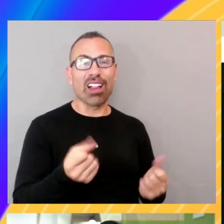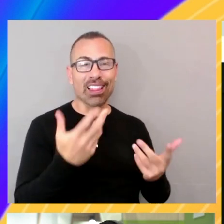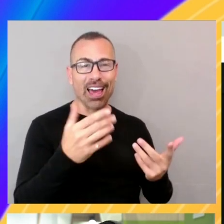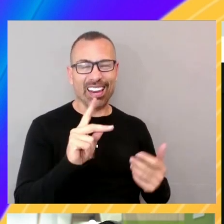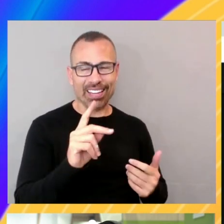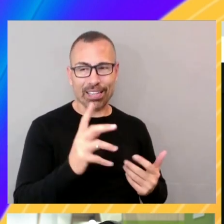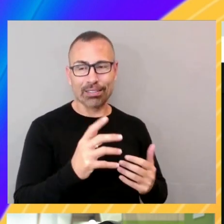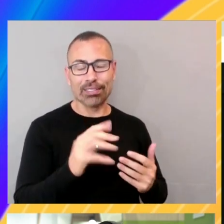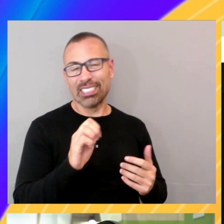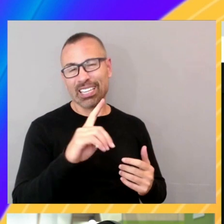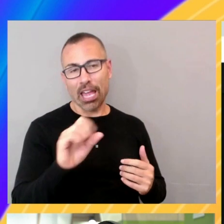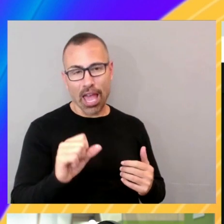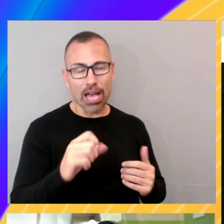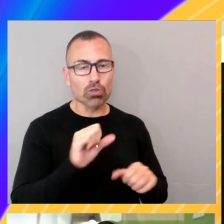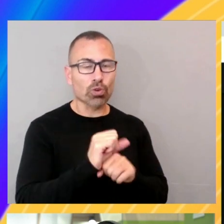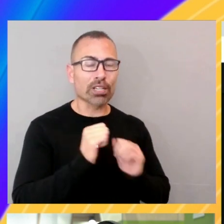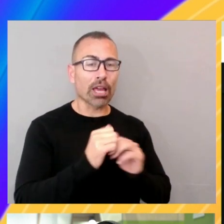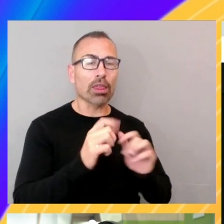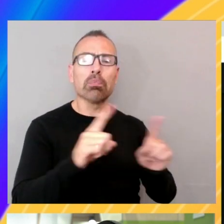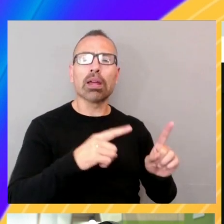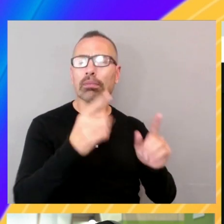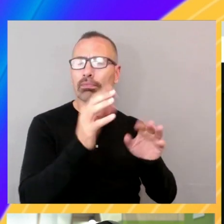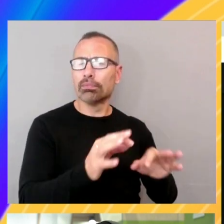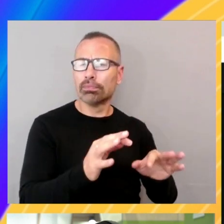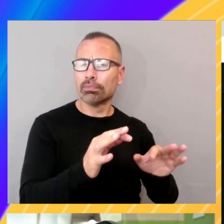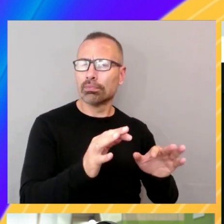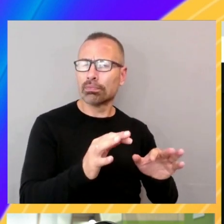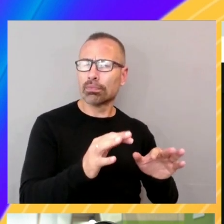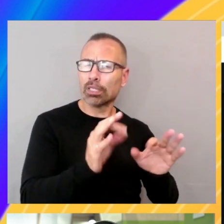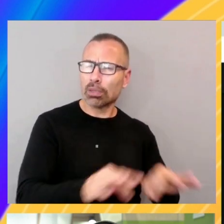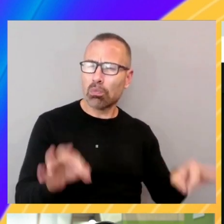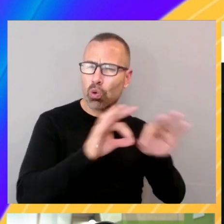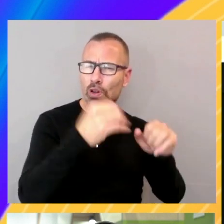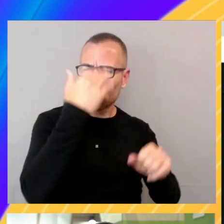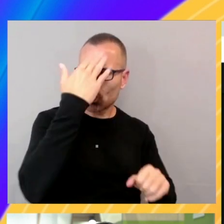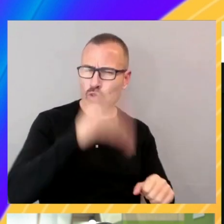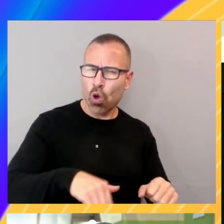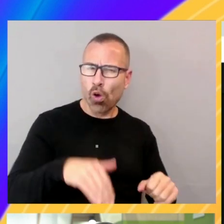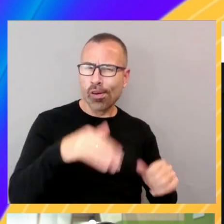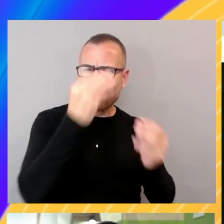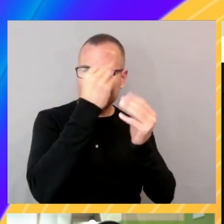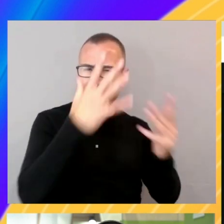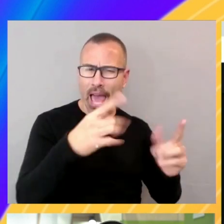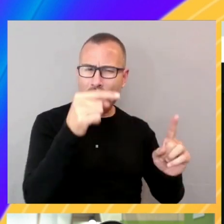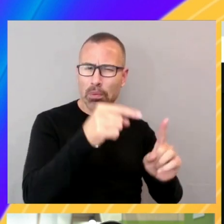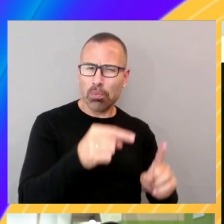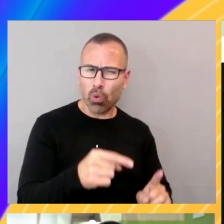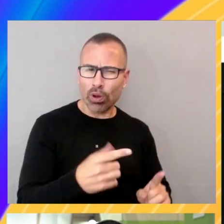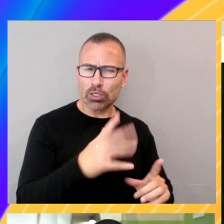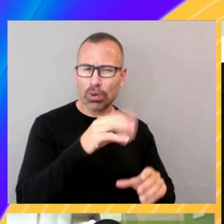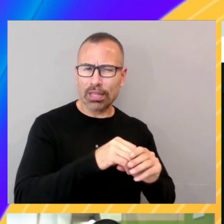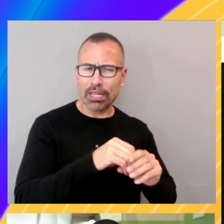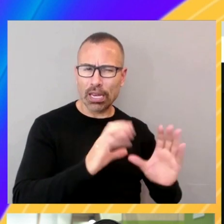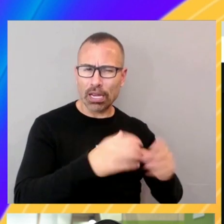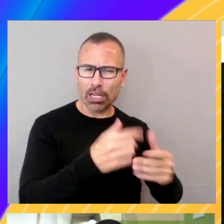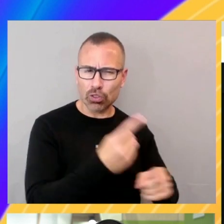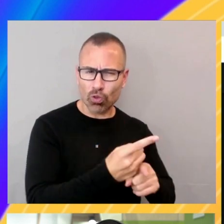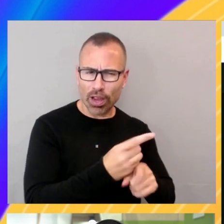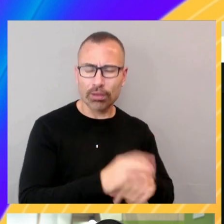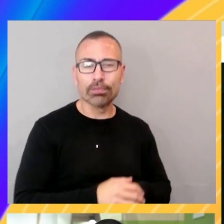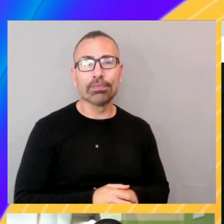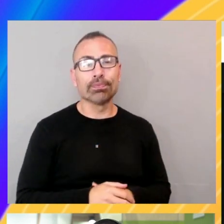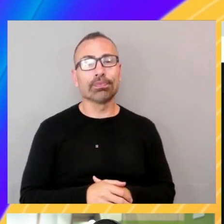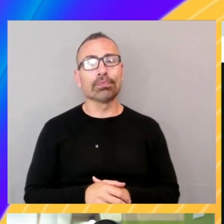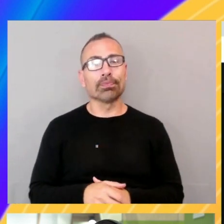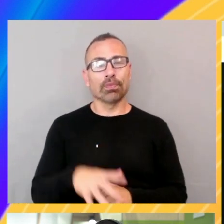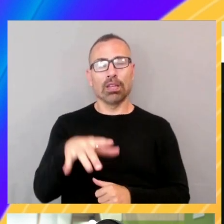pretty important to understand what's happening within the clusters and the nodes in the cluster, right? Yeah, absolutely. So, of course,